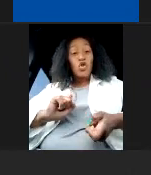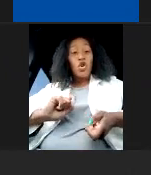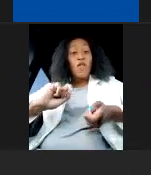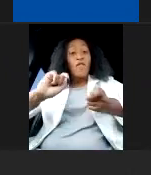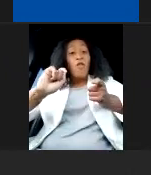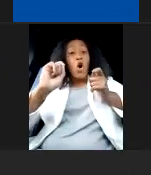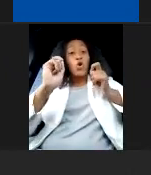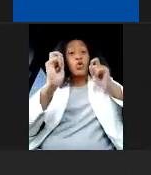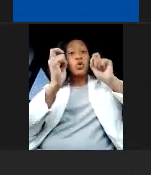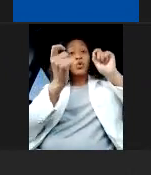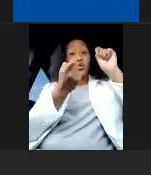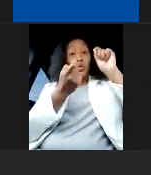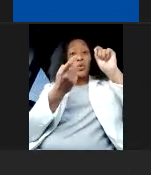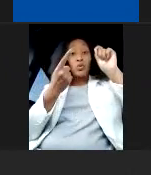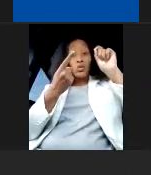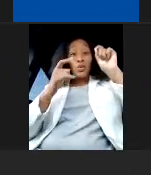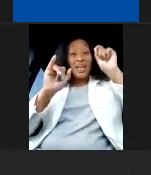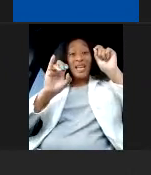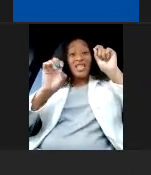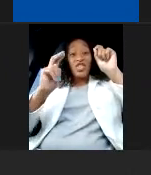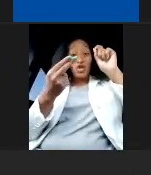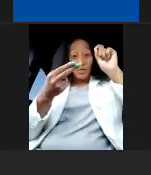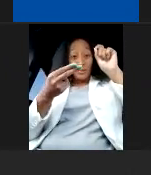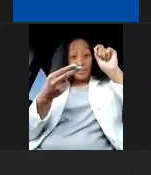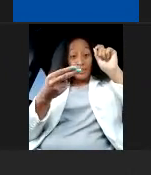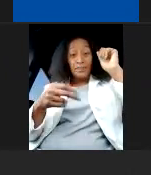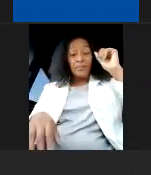Okay? From centimeters to inches.